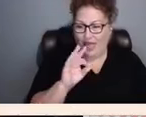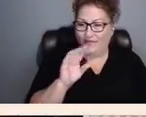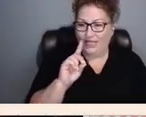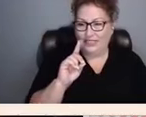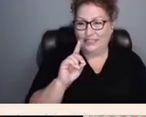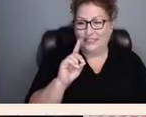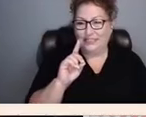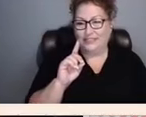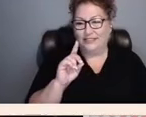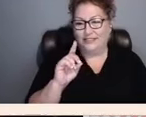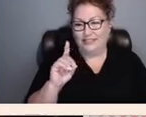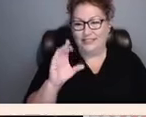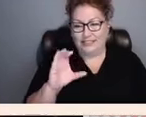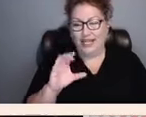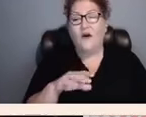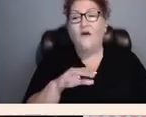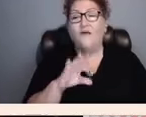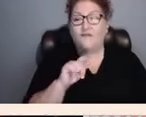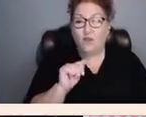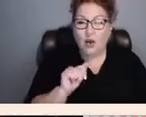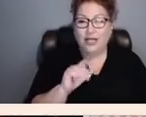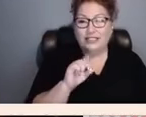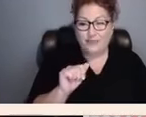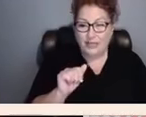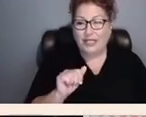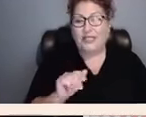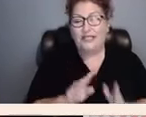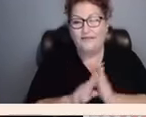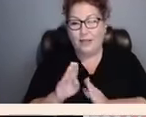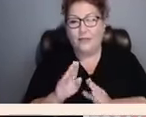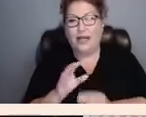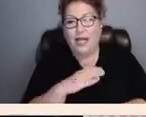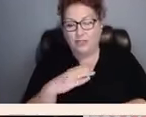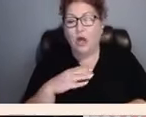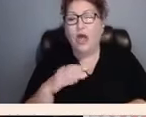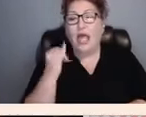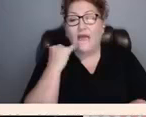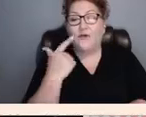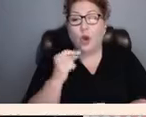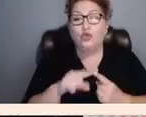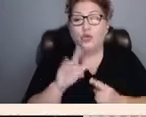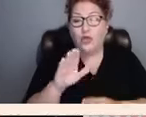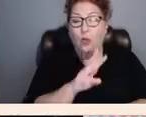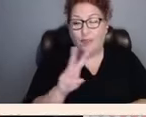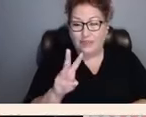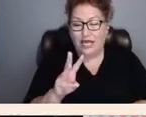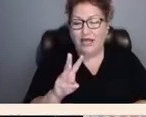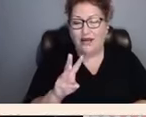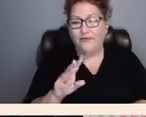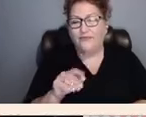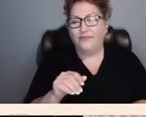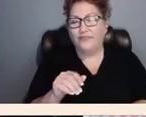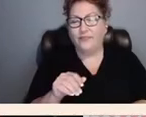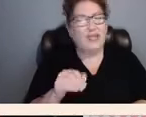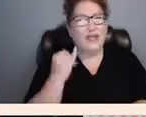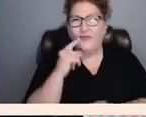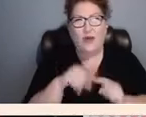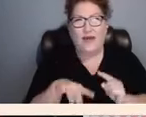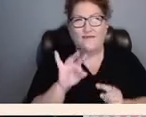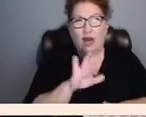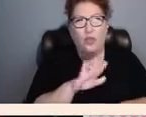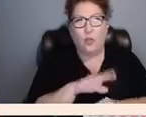Disability Council. If you go on their website, and either, if you can't find it on their website, put in their